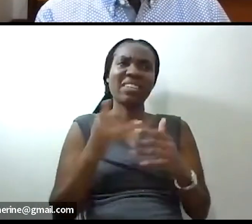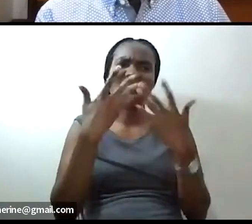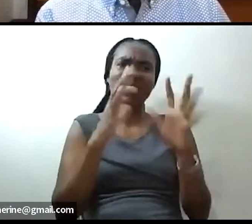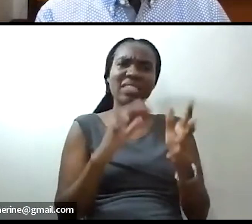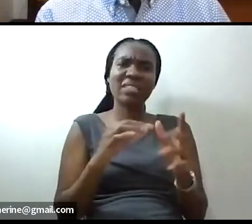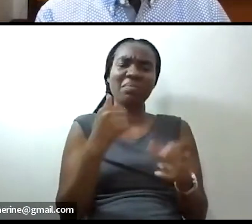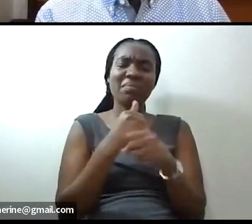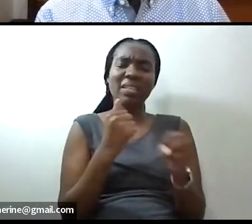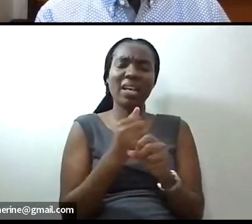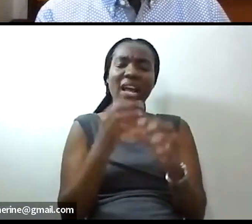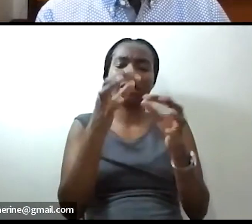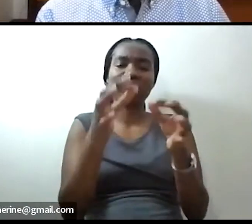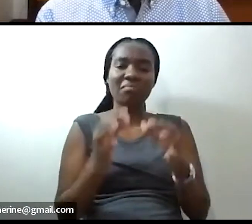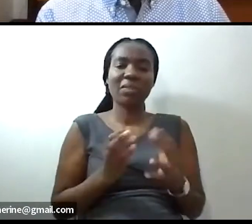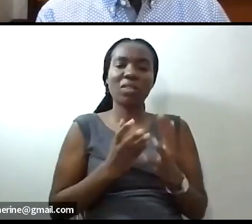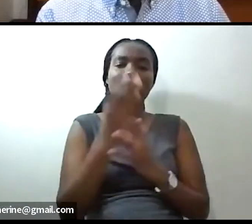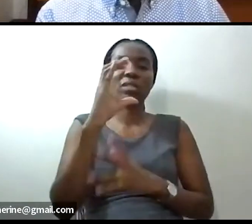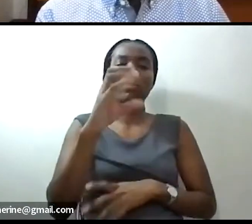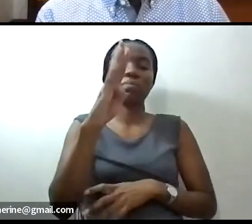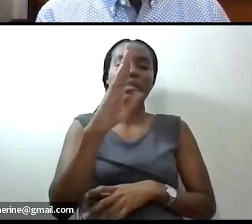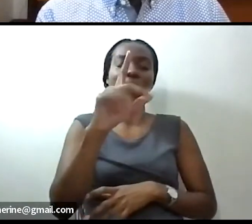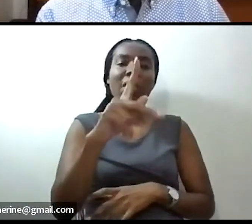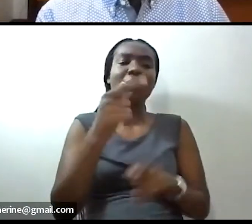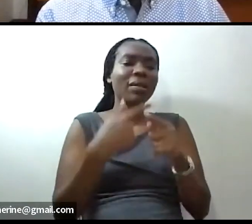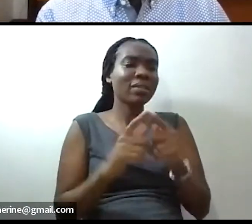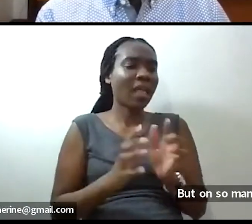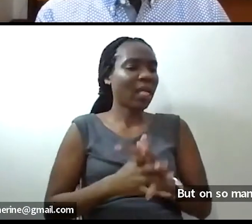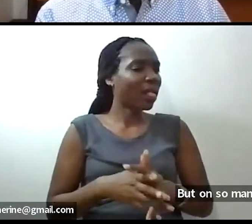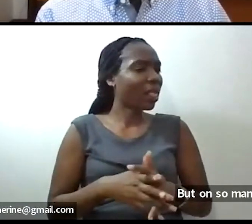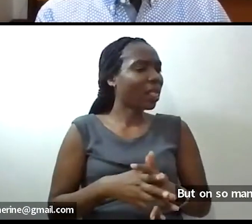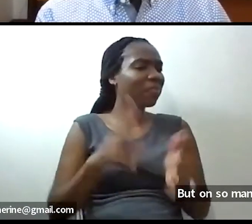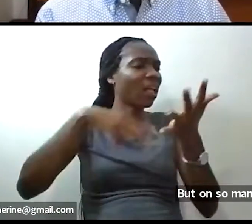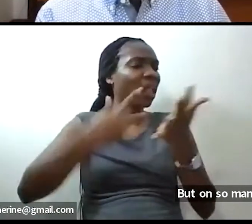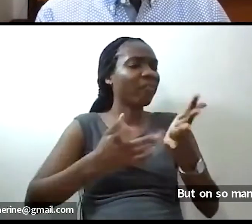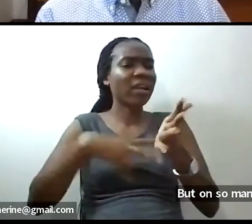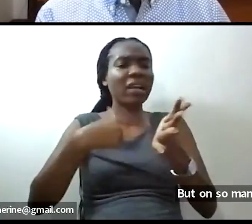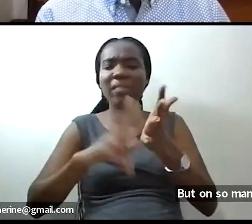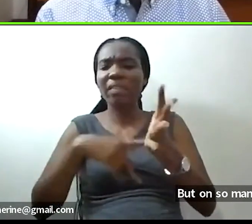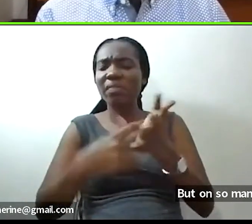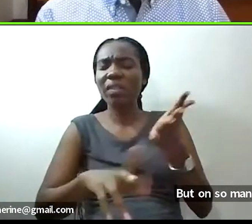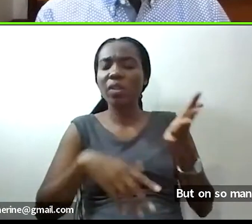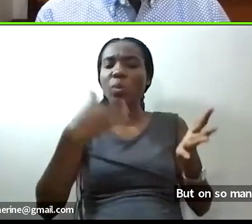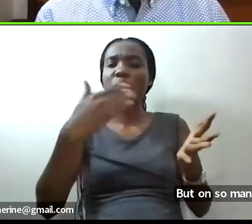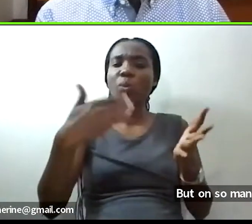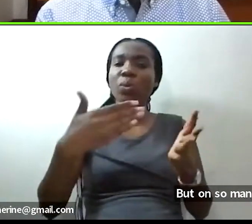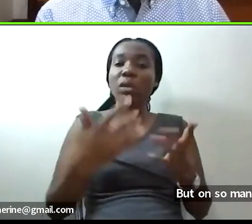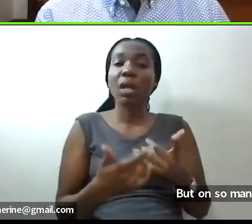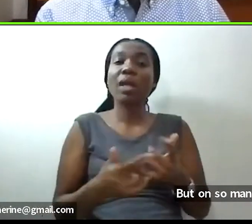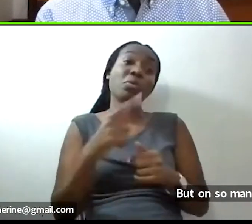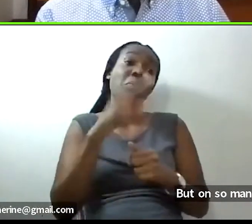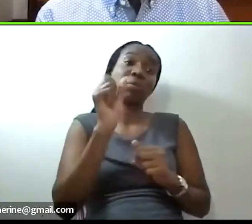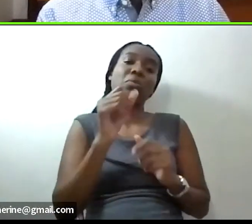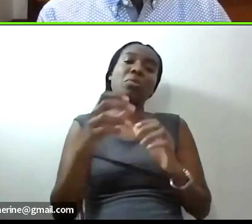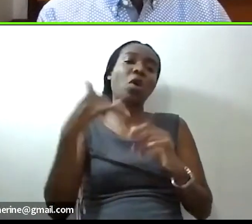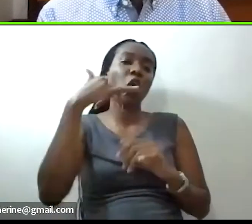website, but on so many attempts, it's been unsuccessful. She can contact us, Grace. She